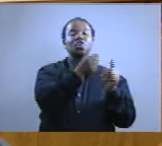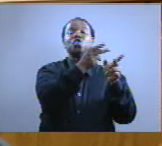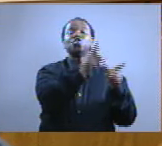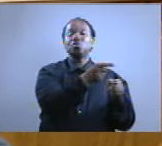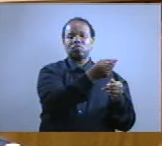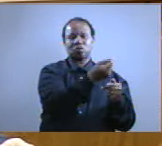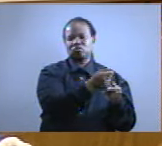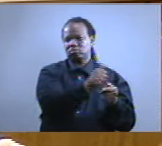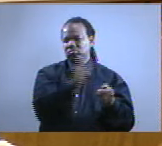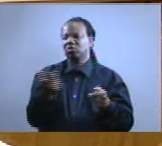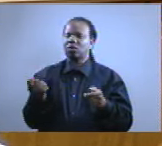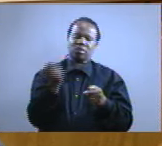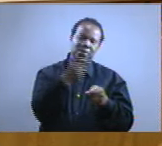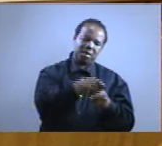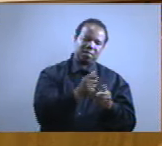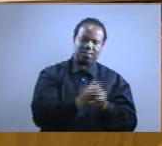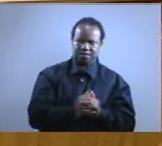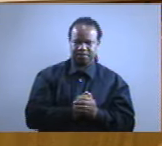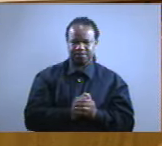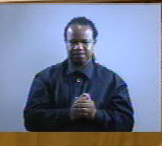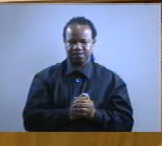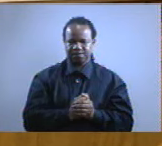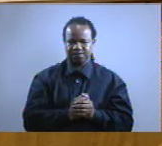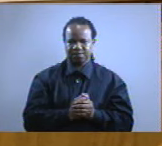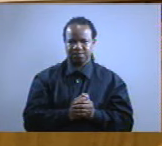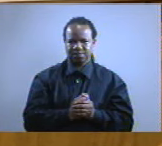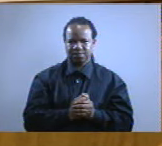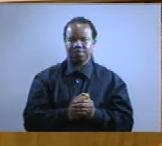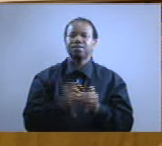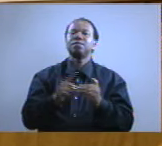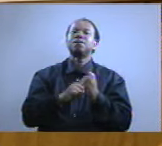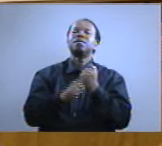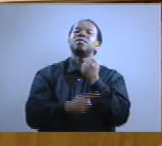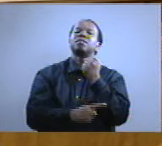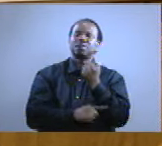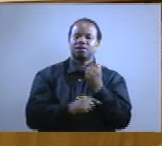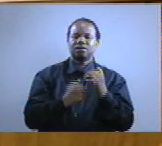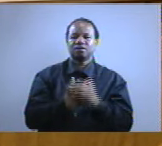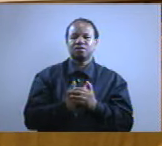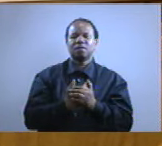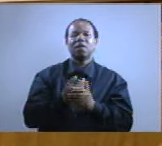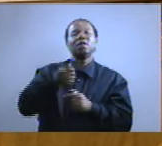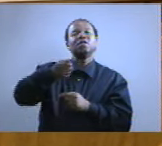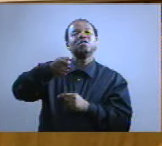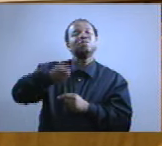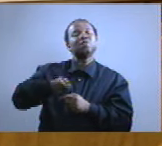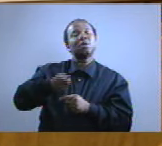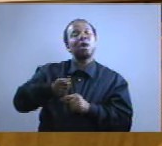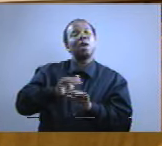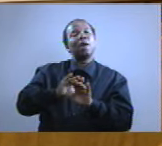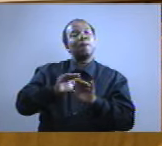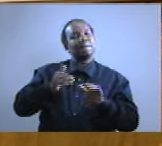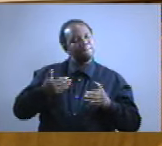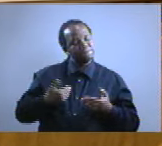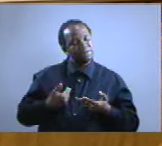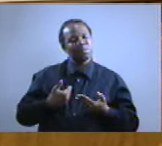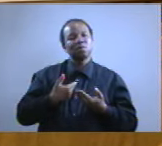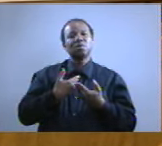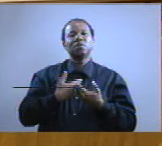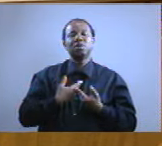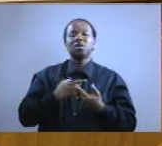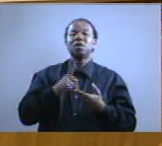fund. So, in conclusion, Mr. Speaker, I hereby table for consideration of this House